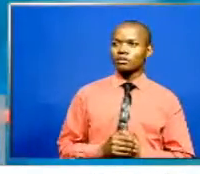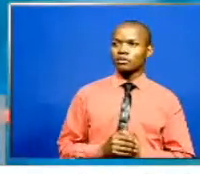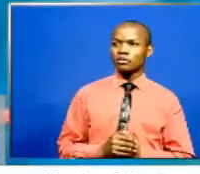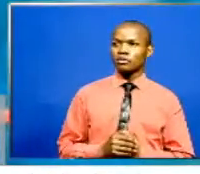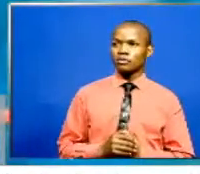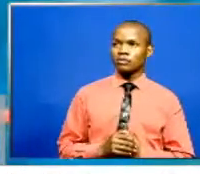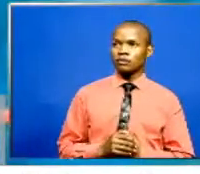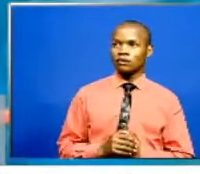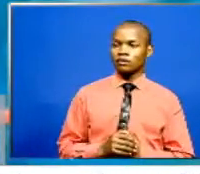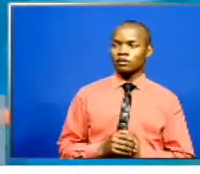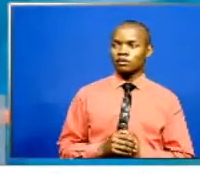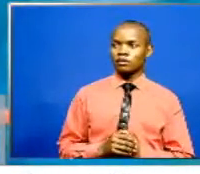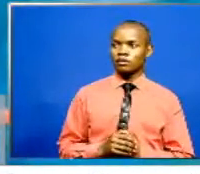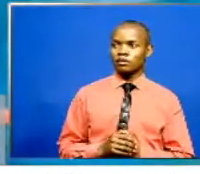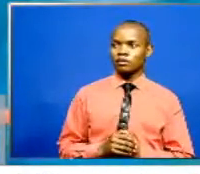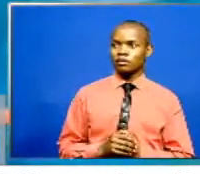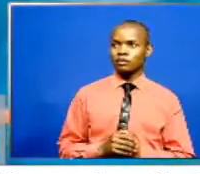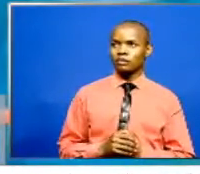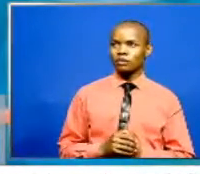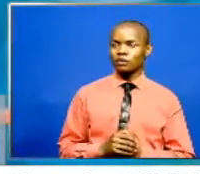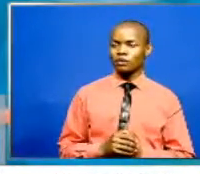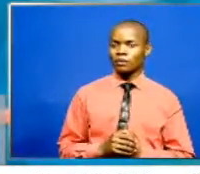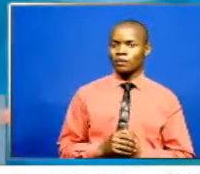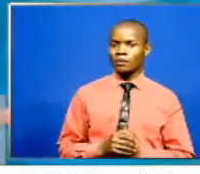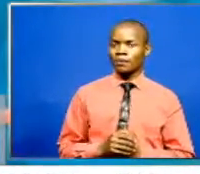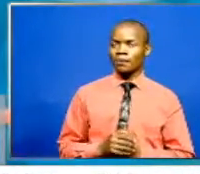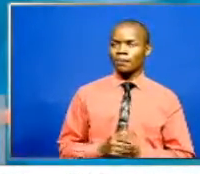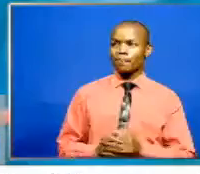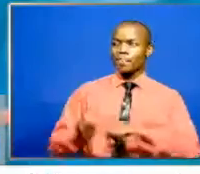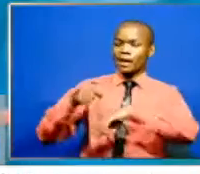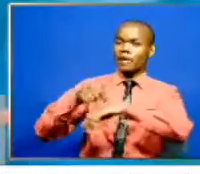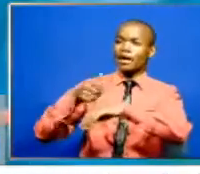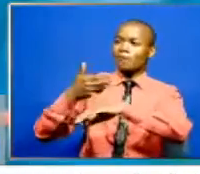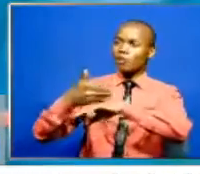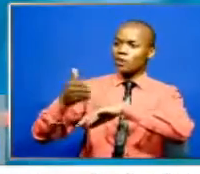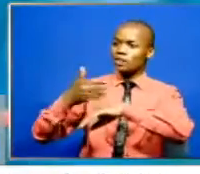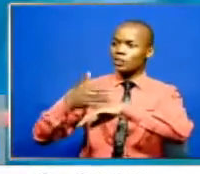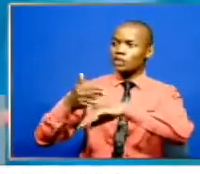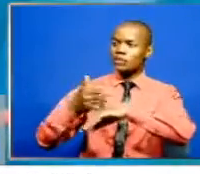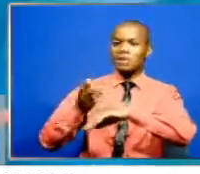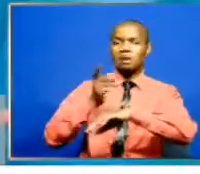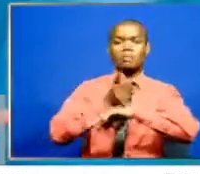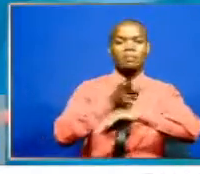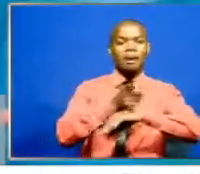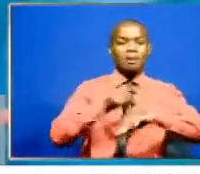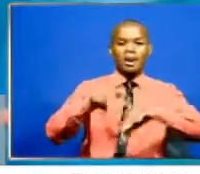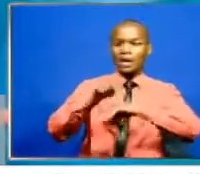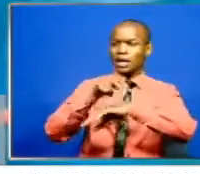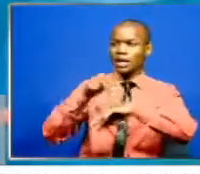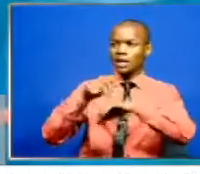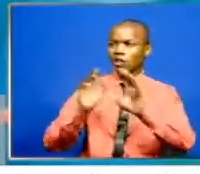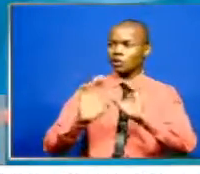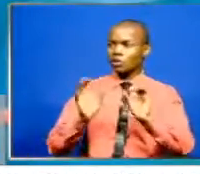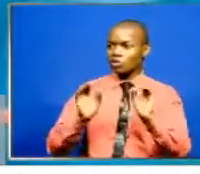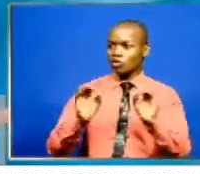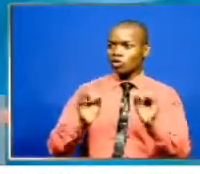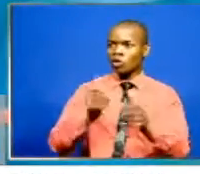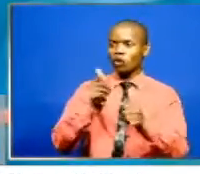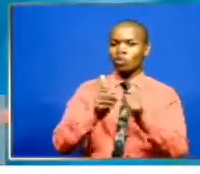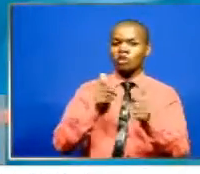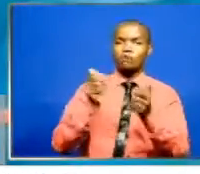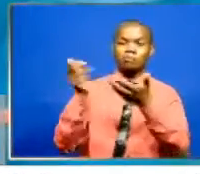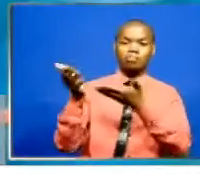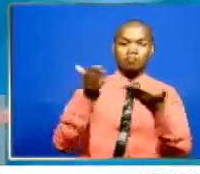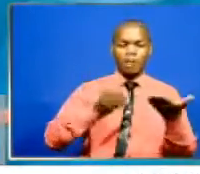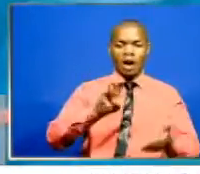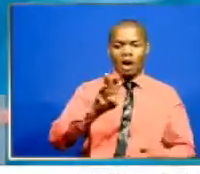not really waste our time blaming, you, mm-hmm, know, those nations, yes, which are dumping the waste